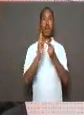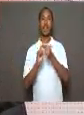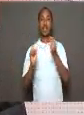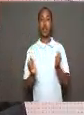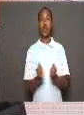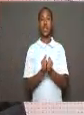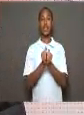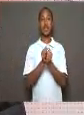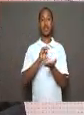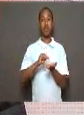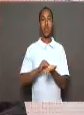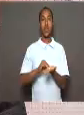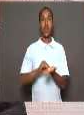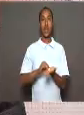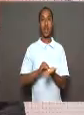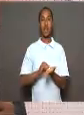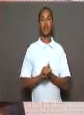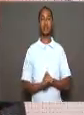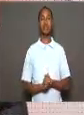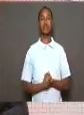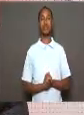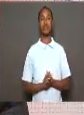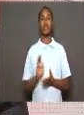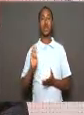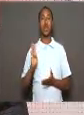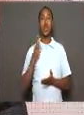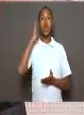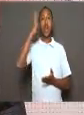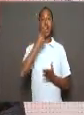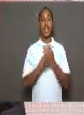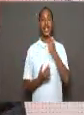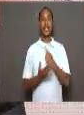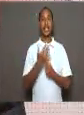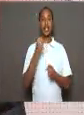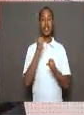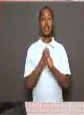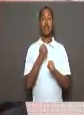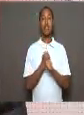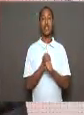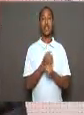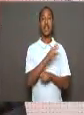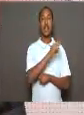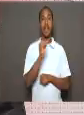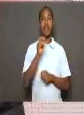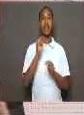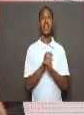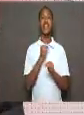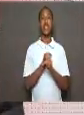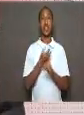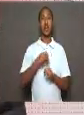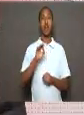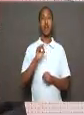within molecules. We will discuss the formation and nature